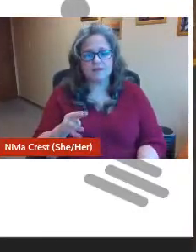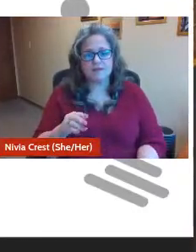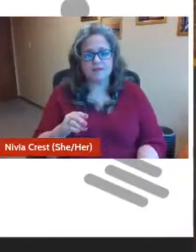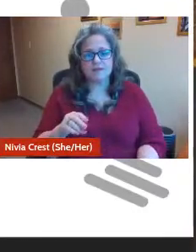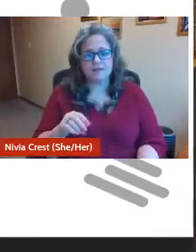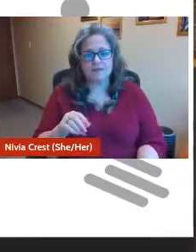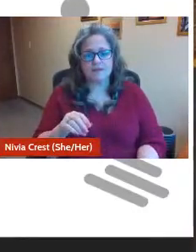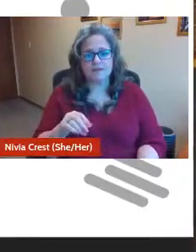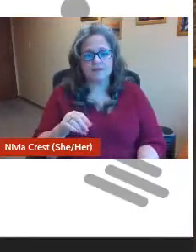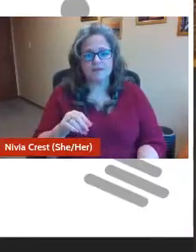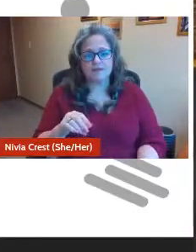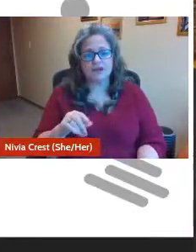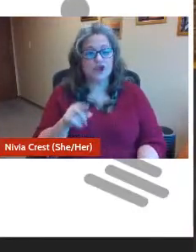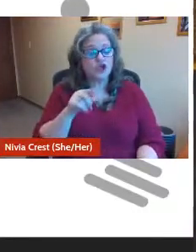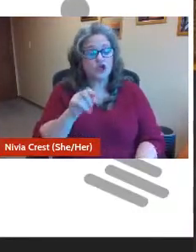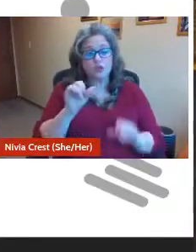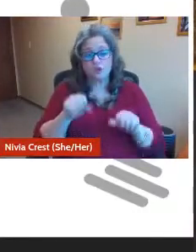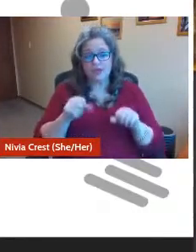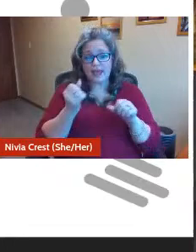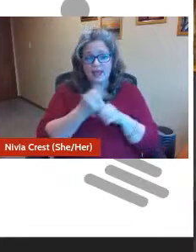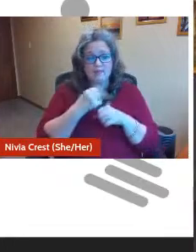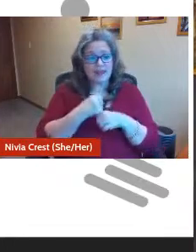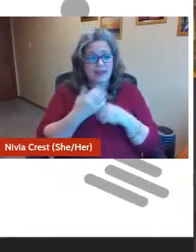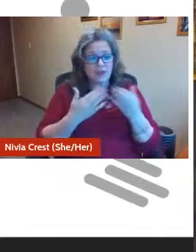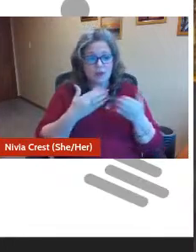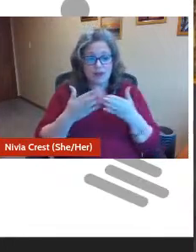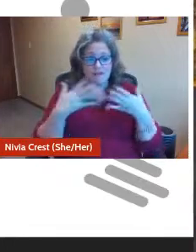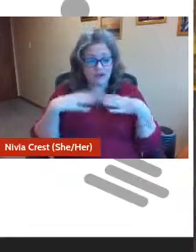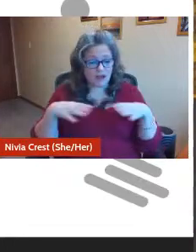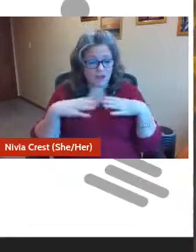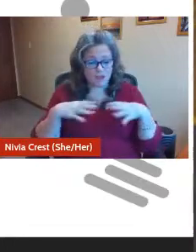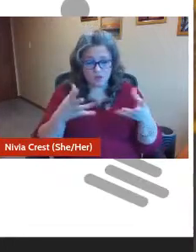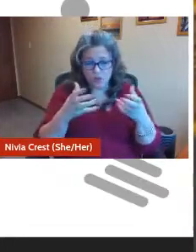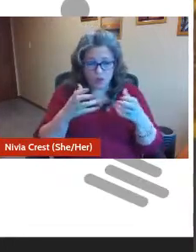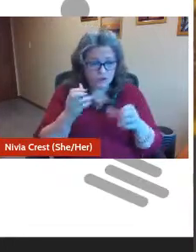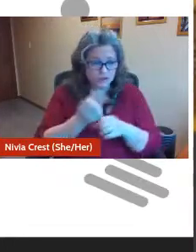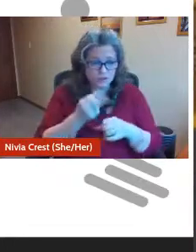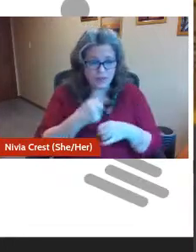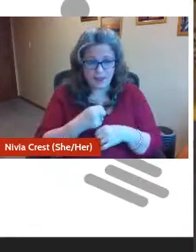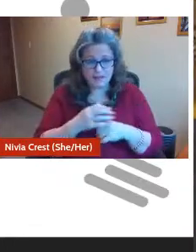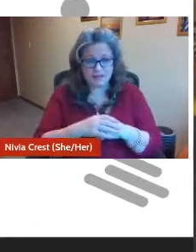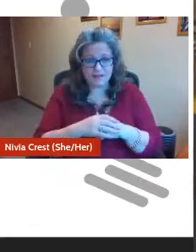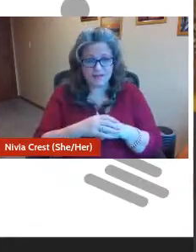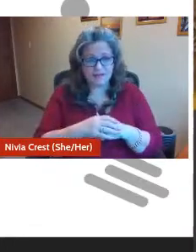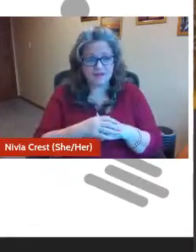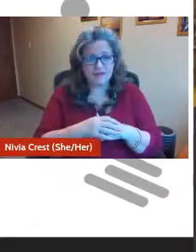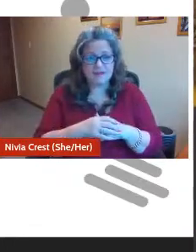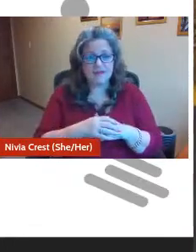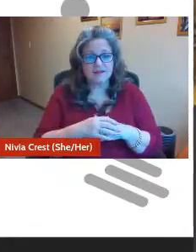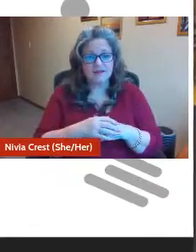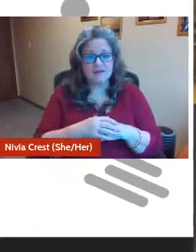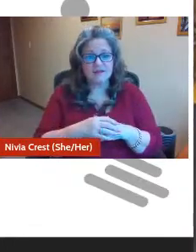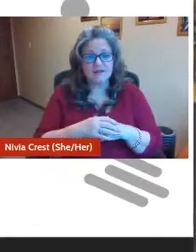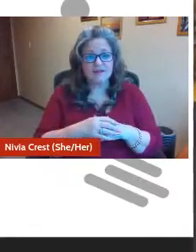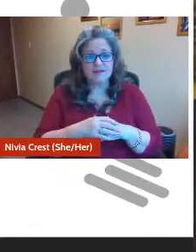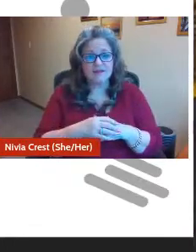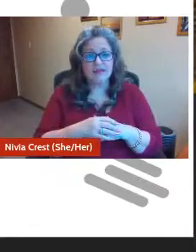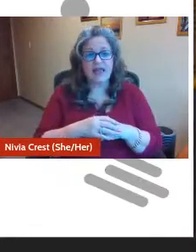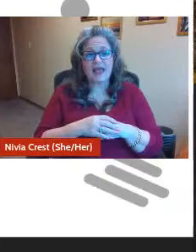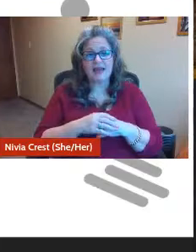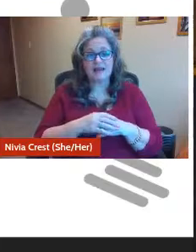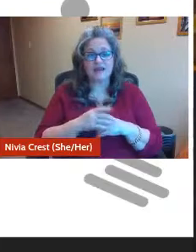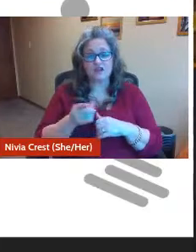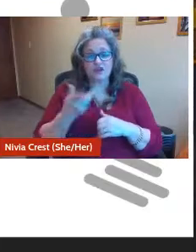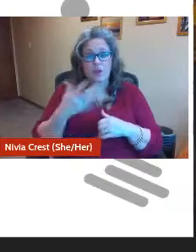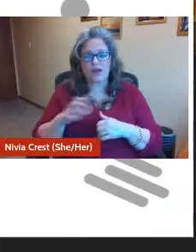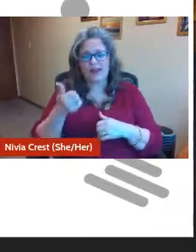work on there. Thing is that you can make whatever outfit that you want to make, And then you don't have to worry about anybody else wearing the same thing you got. Because,